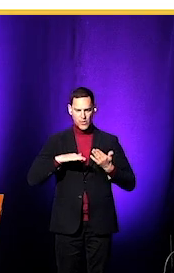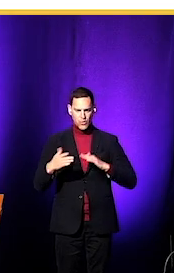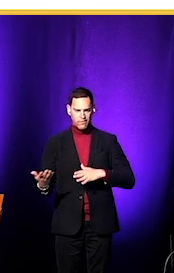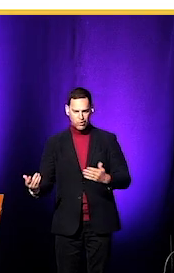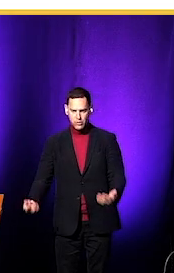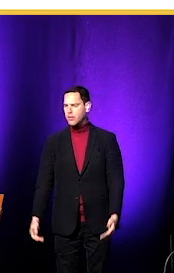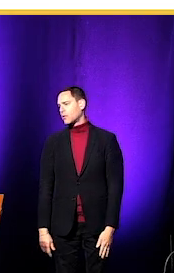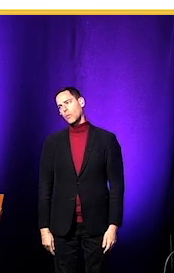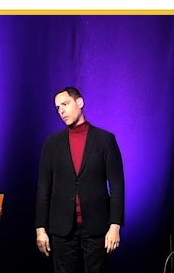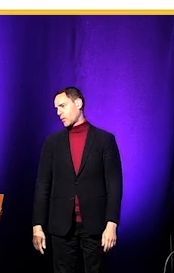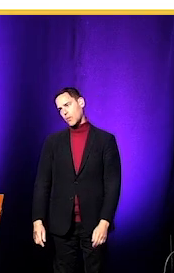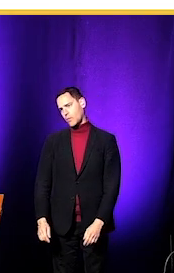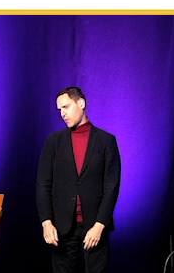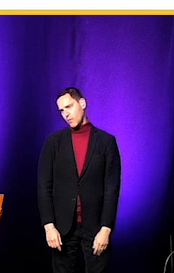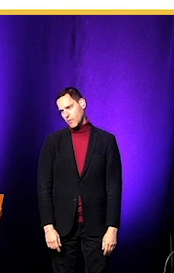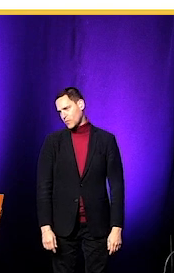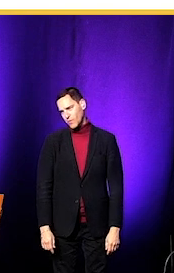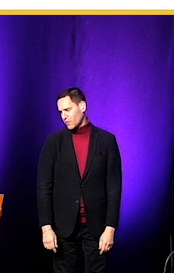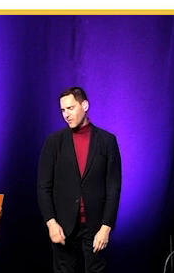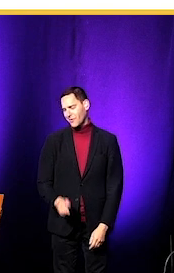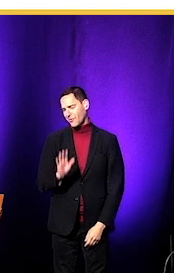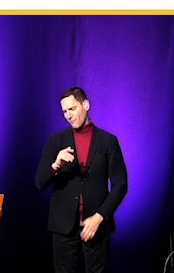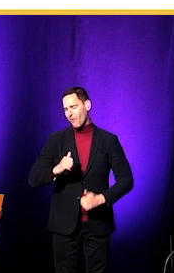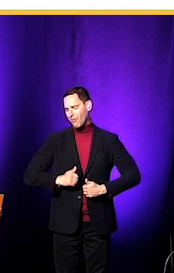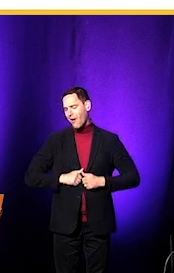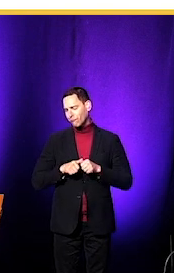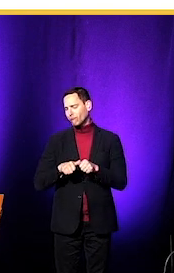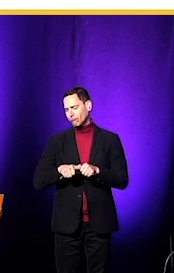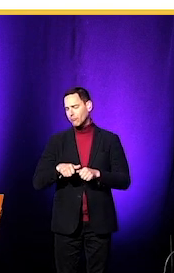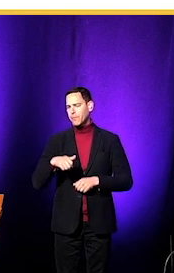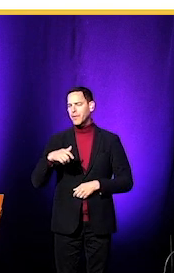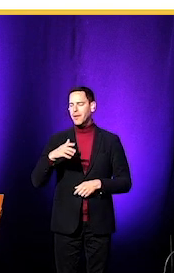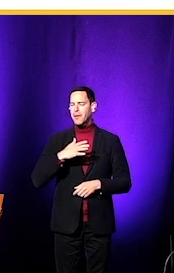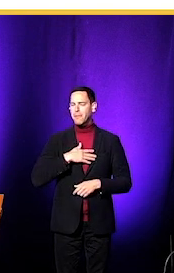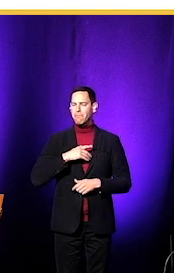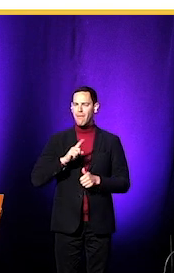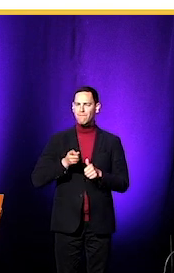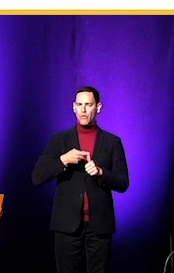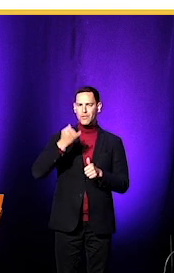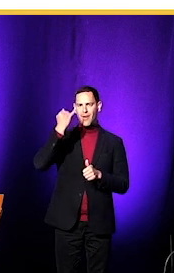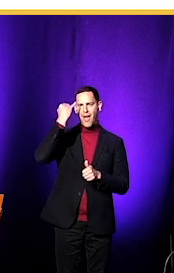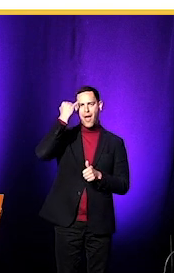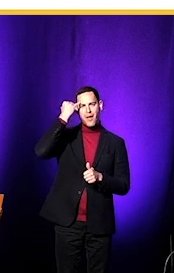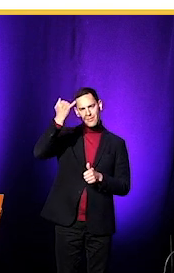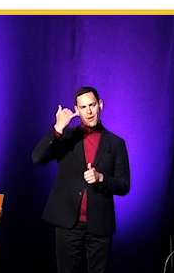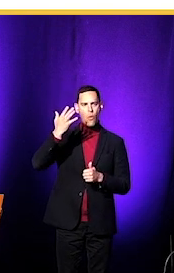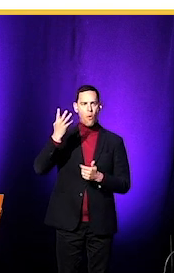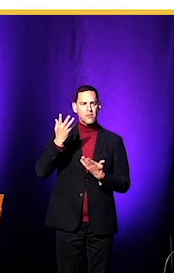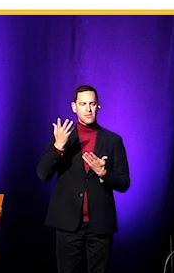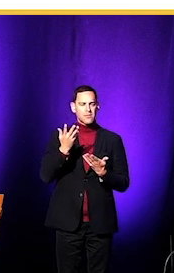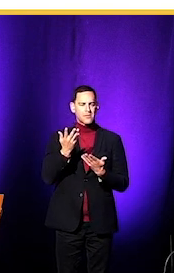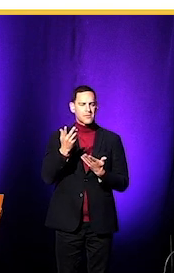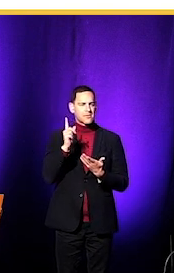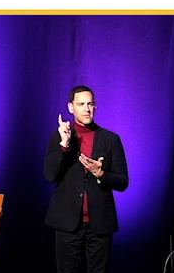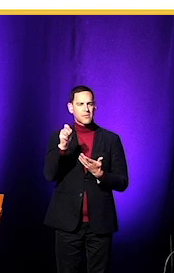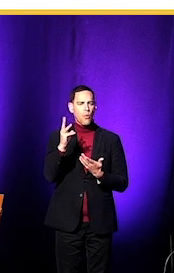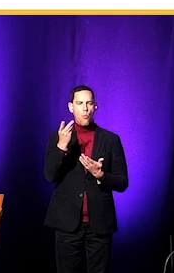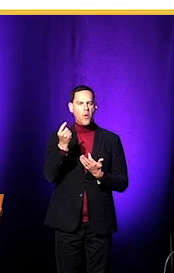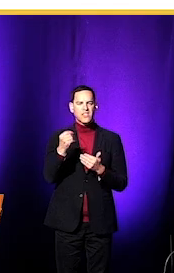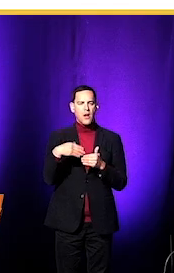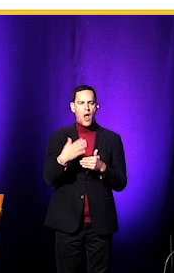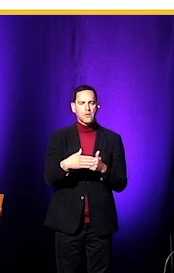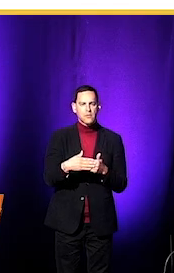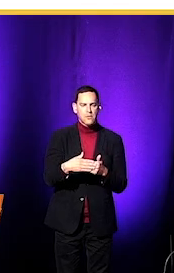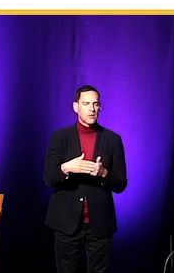it's not. So part of my first idea about how I was going to ask the question was, so what's next? And then the